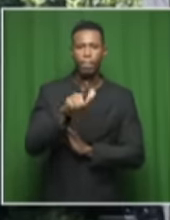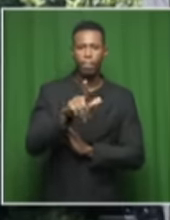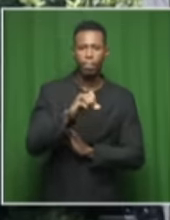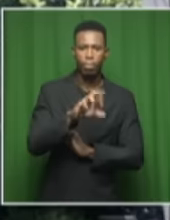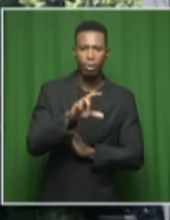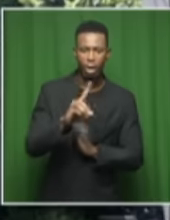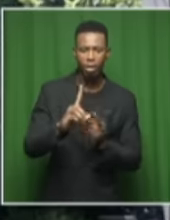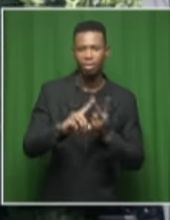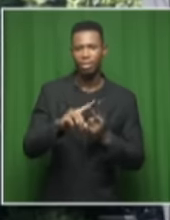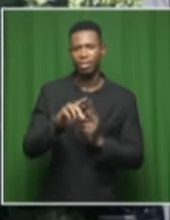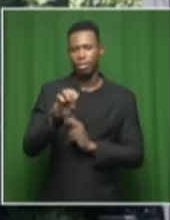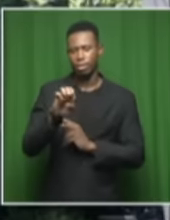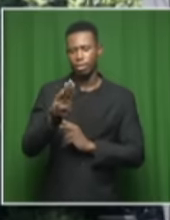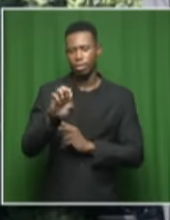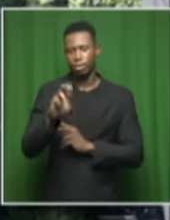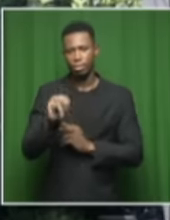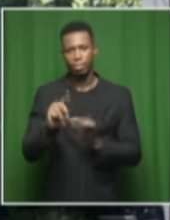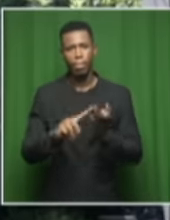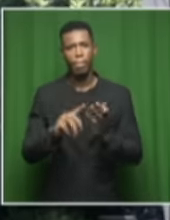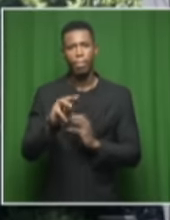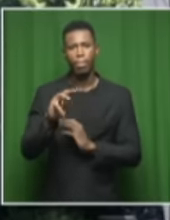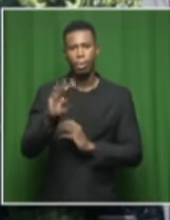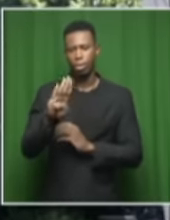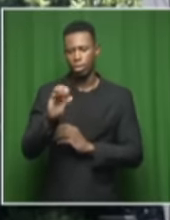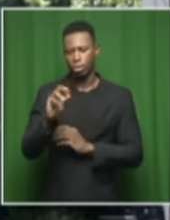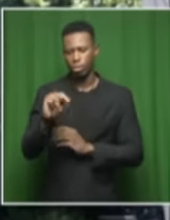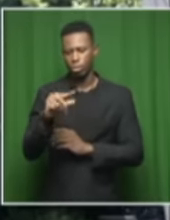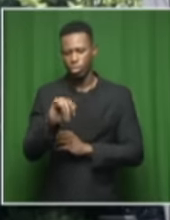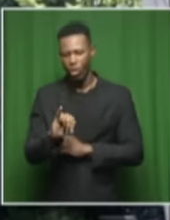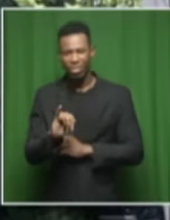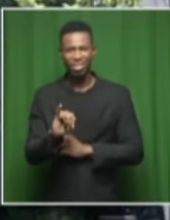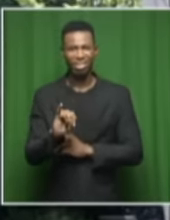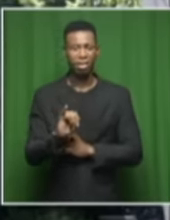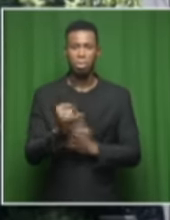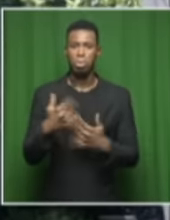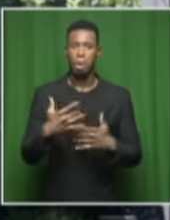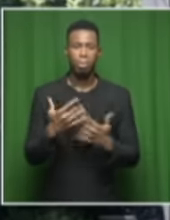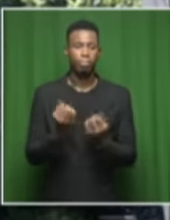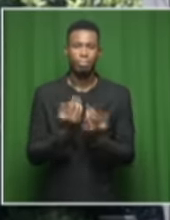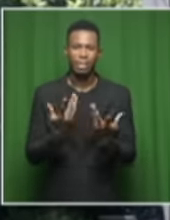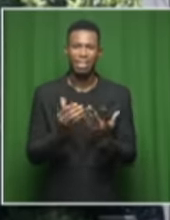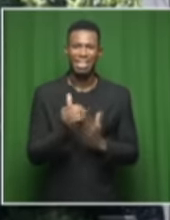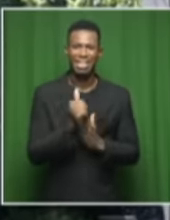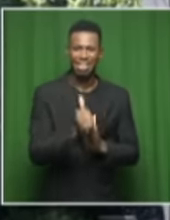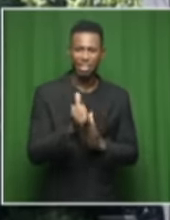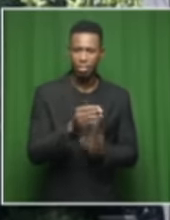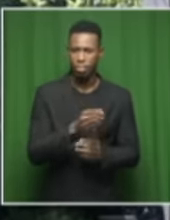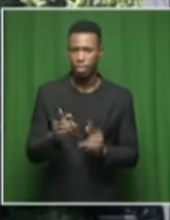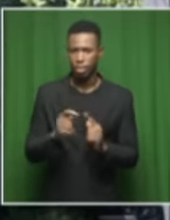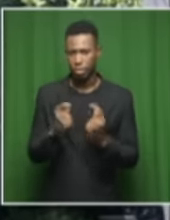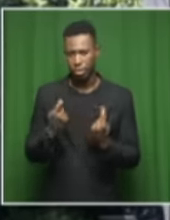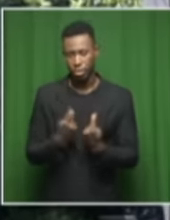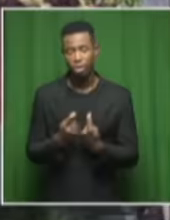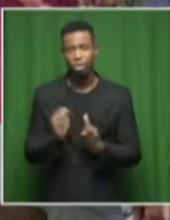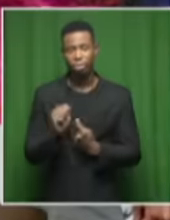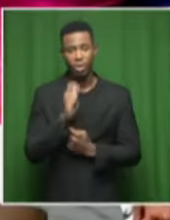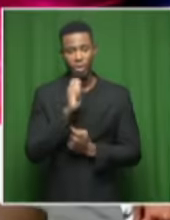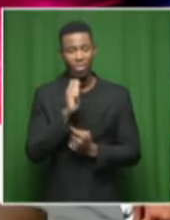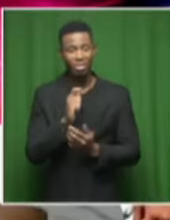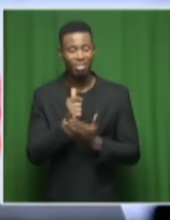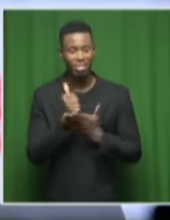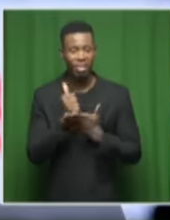Siya, Bongi and Banambi, there's just so many leaders in the team, so it definitely does help. And then obviously with